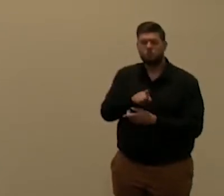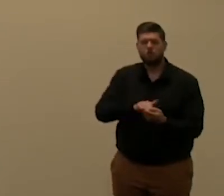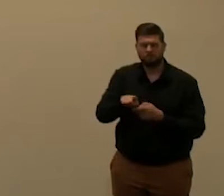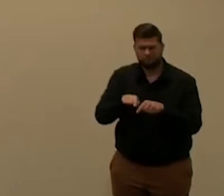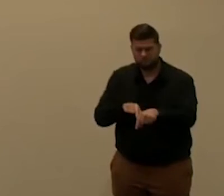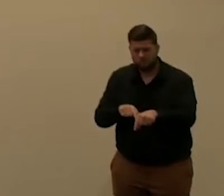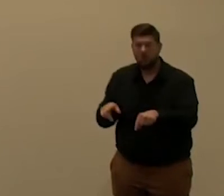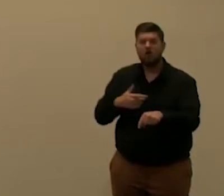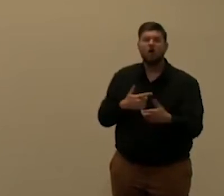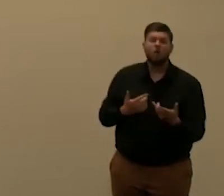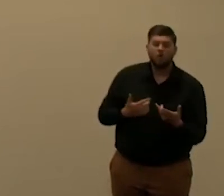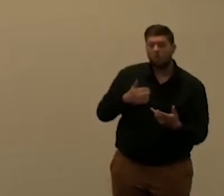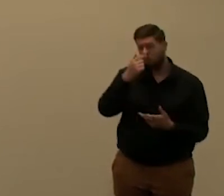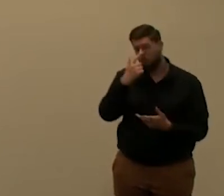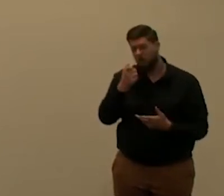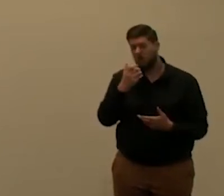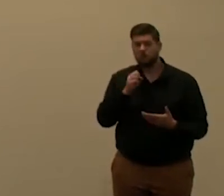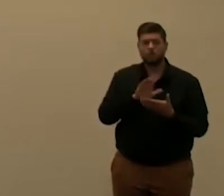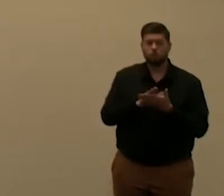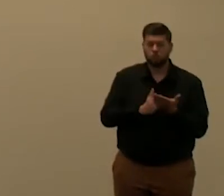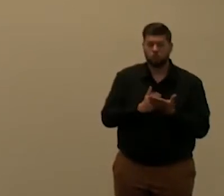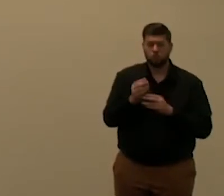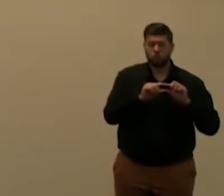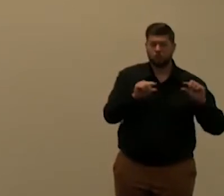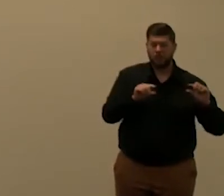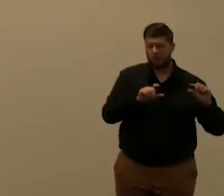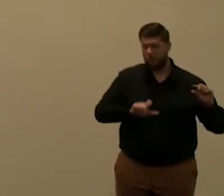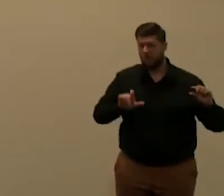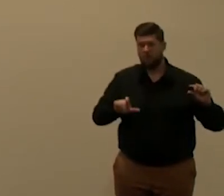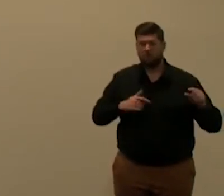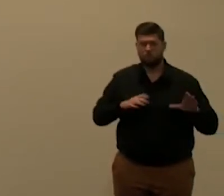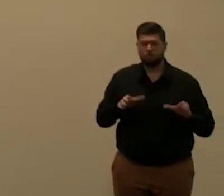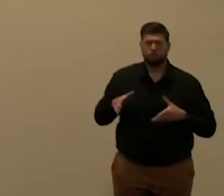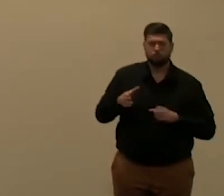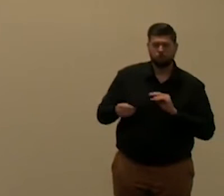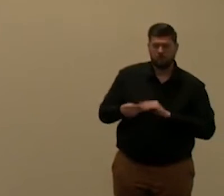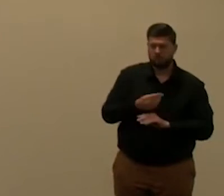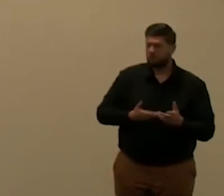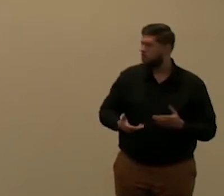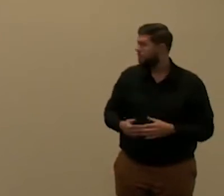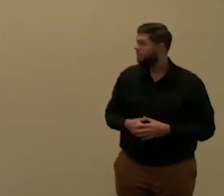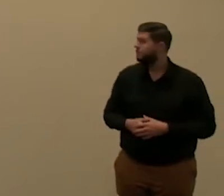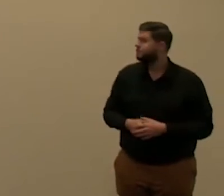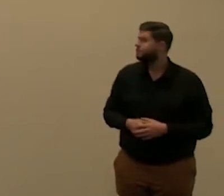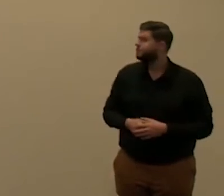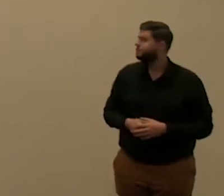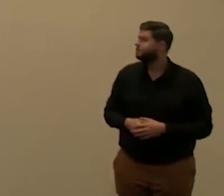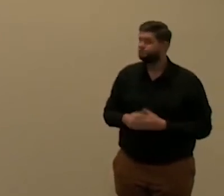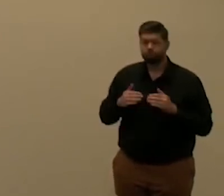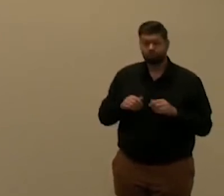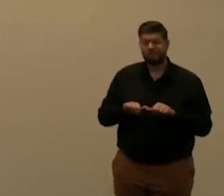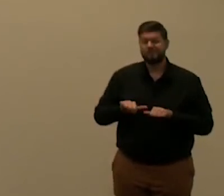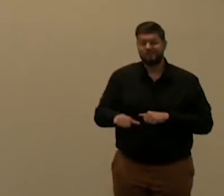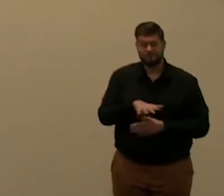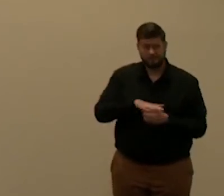Alternatively, use a channel meeting to have all the recordings there if you want to. Now, the next scenario might be a